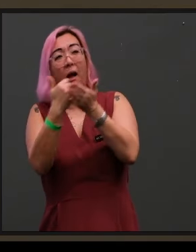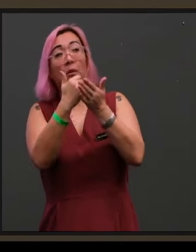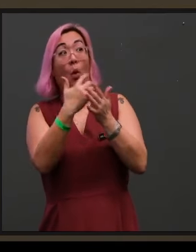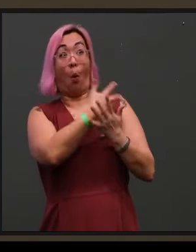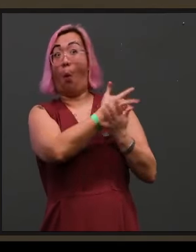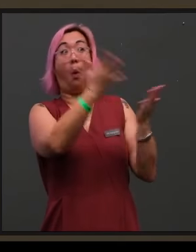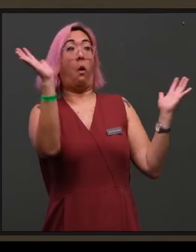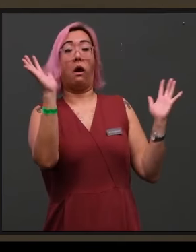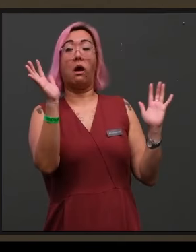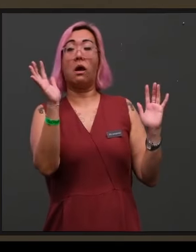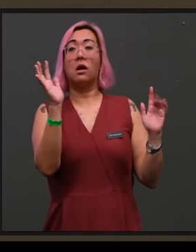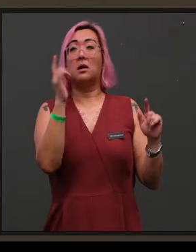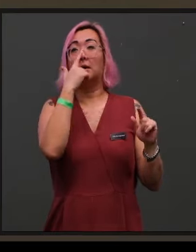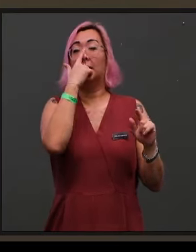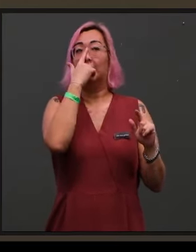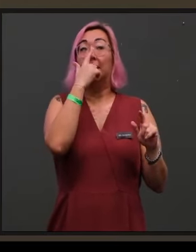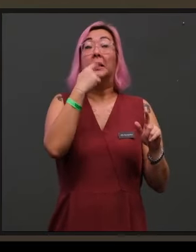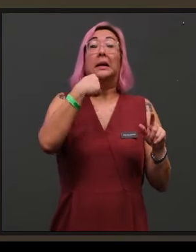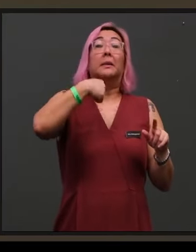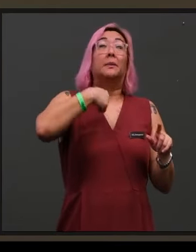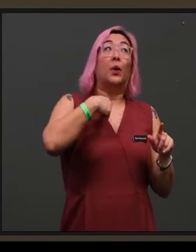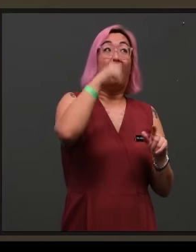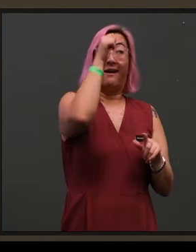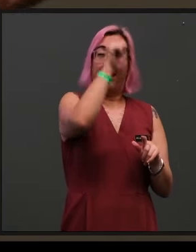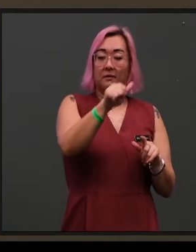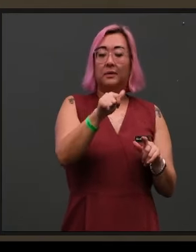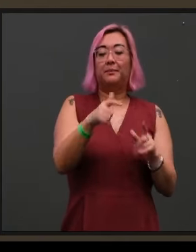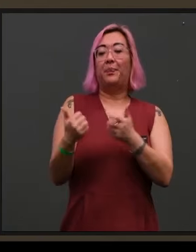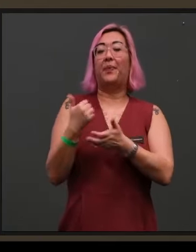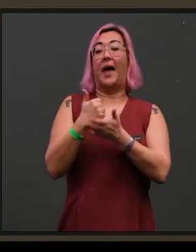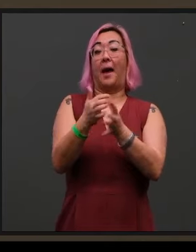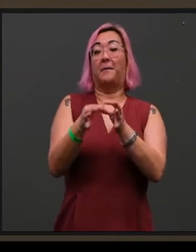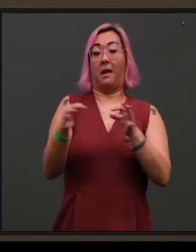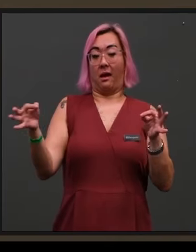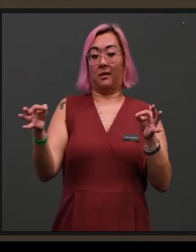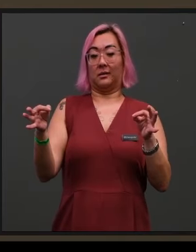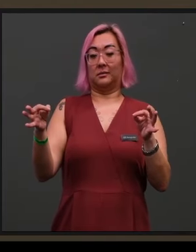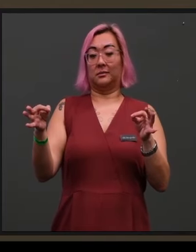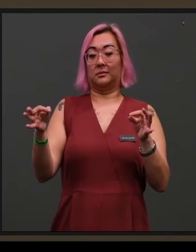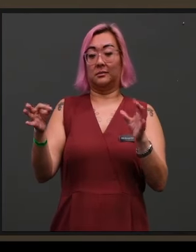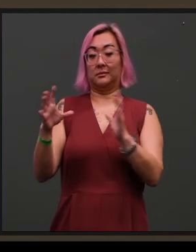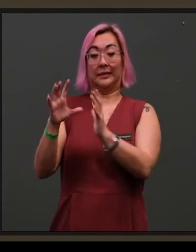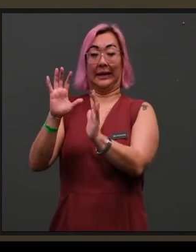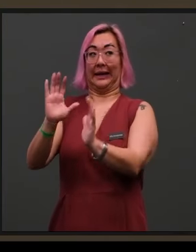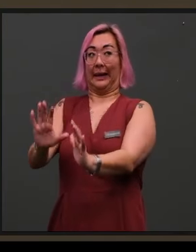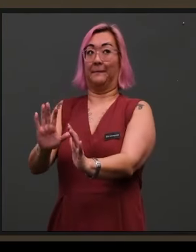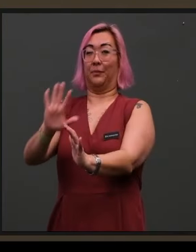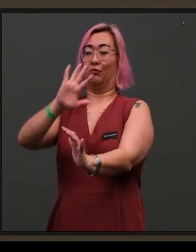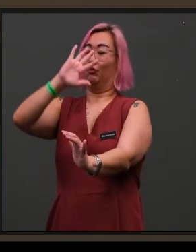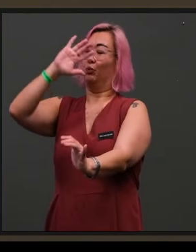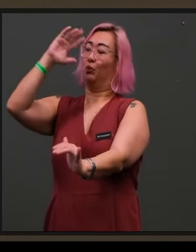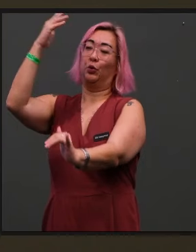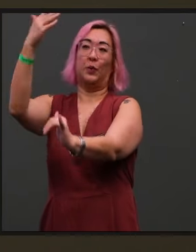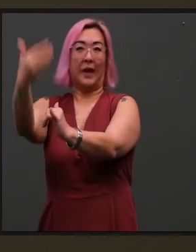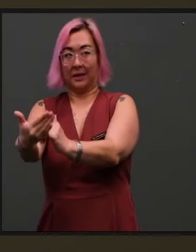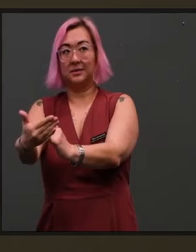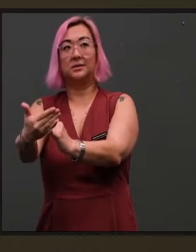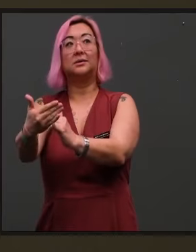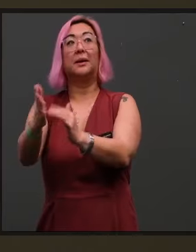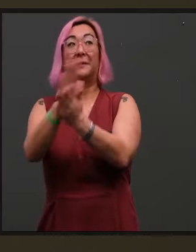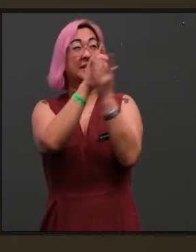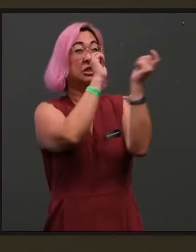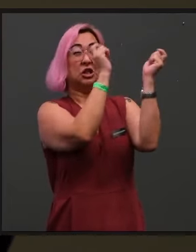to the very end. So like, if we changed a puzzle, then you didn't have redundant lines or anything like that. And then when it came